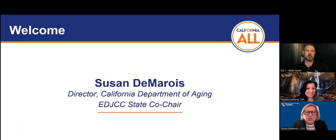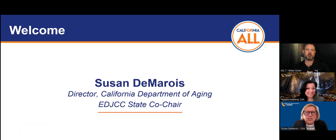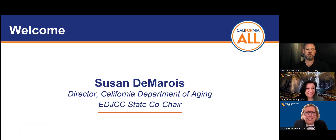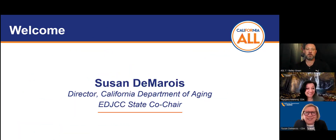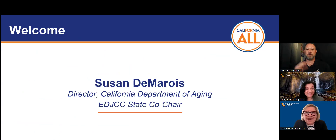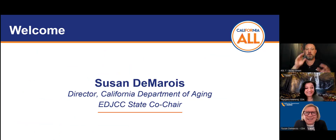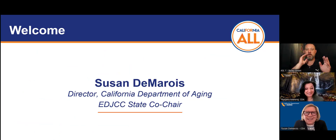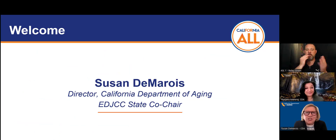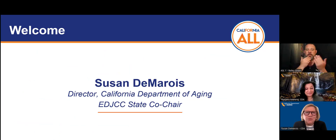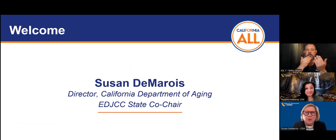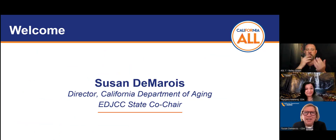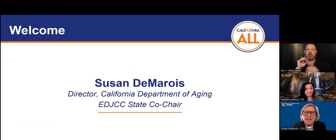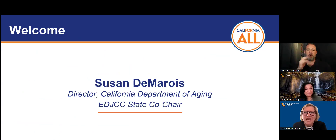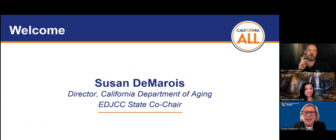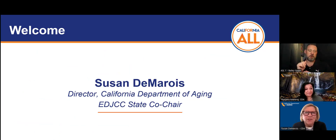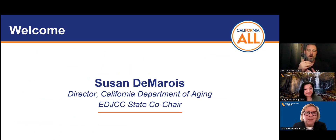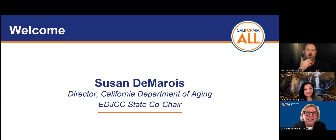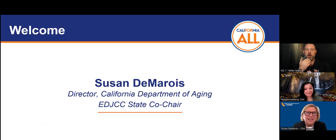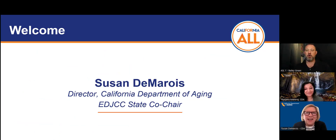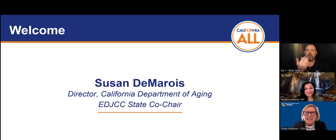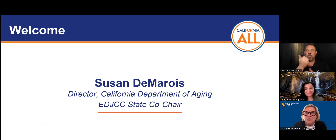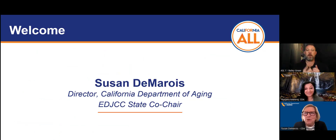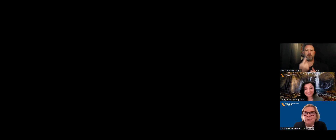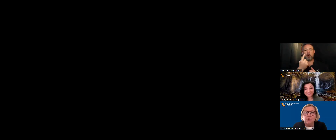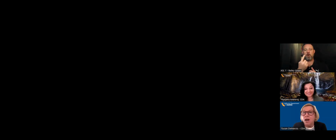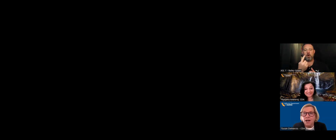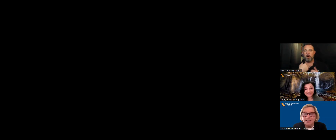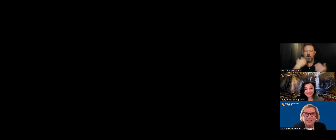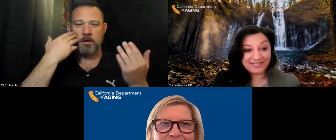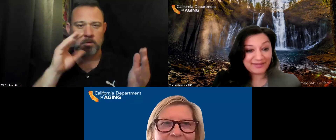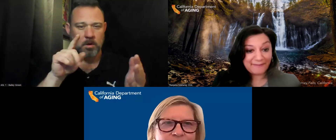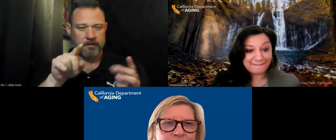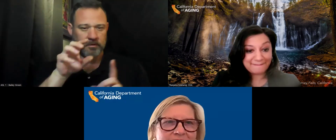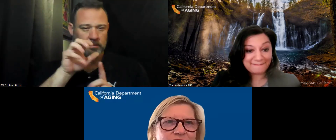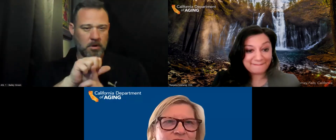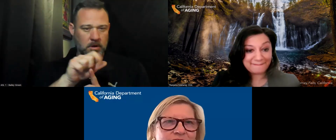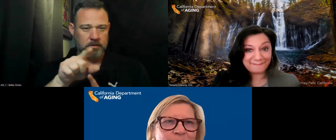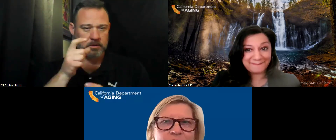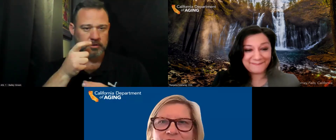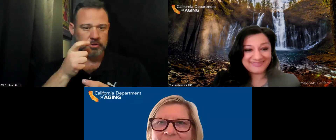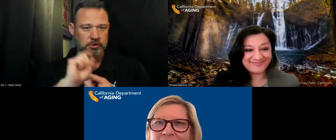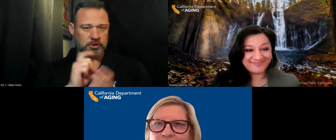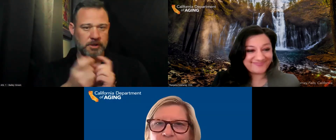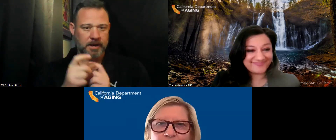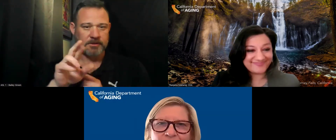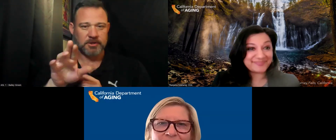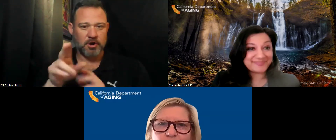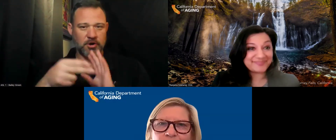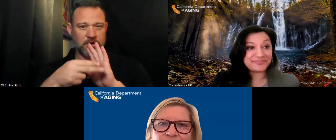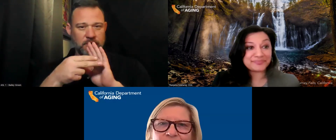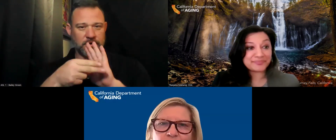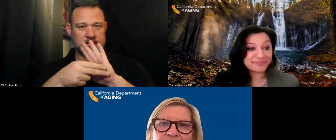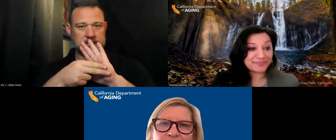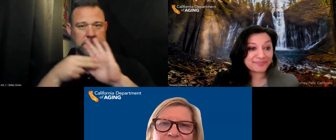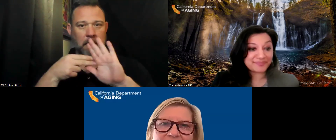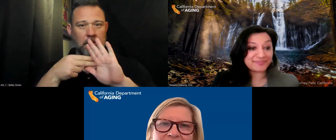Thank you, Ranjana, and good morning, everyone. I don't know if you caught the change in Ranjana's title. We're